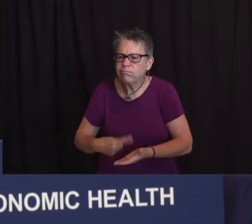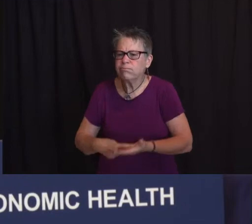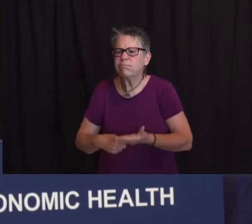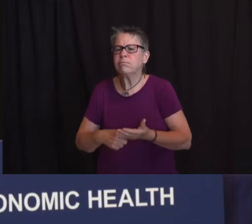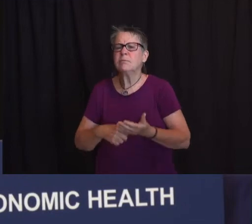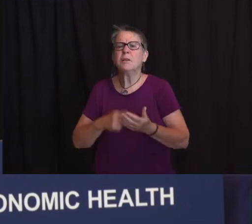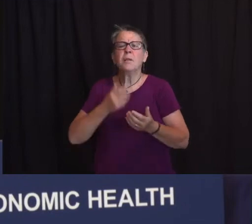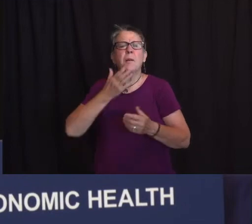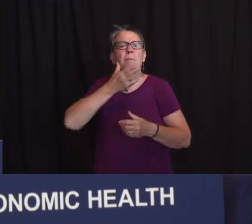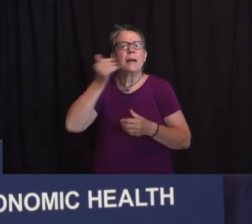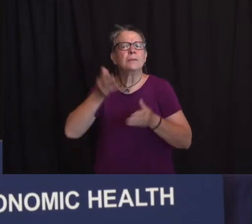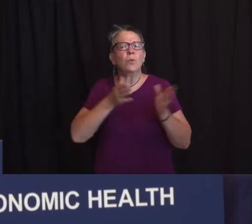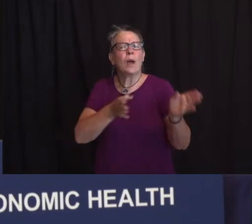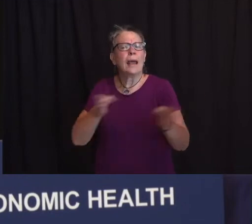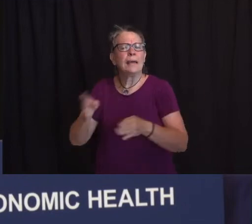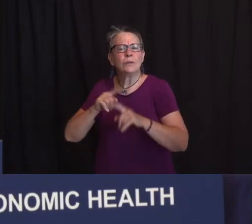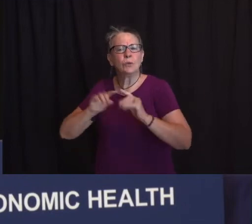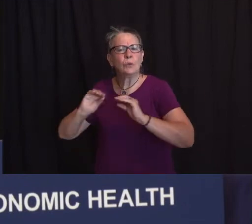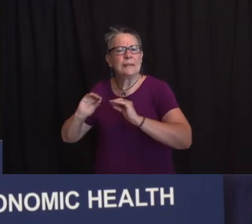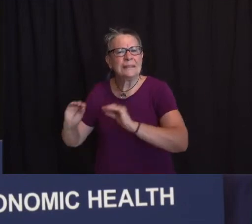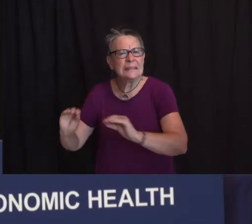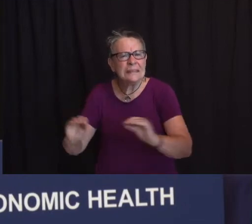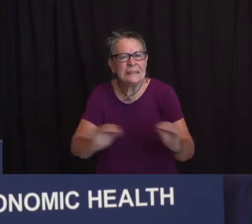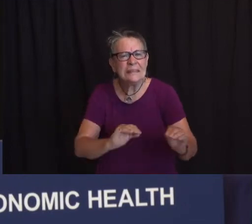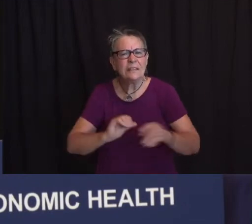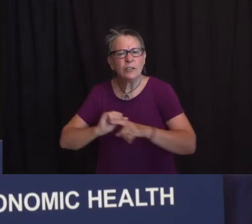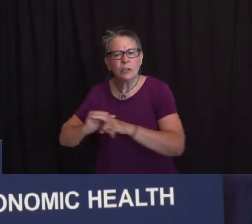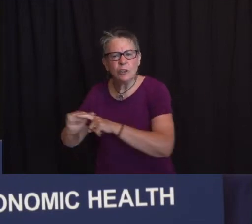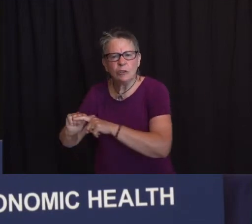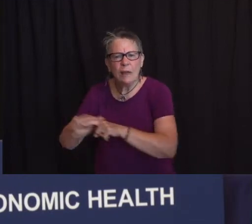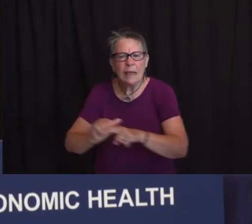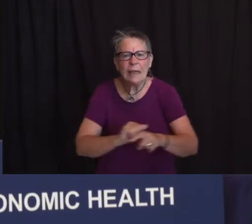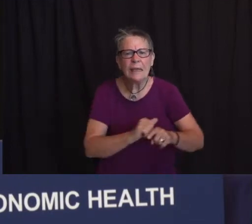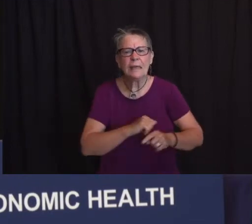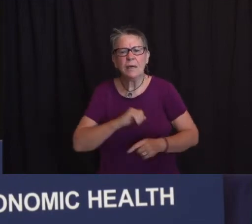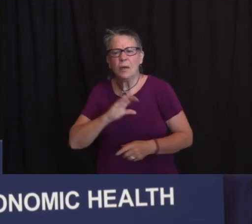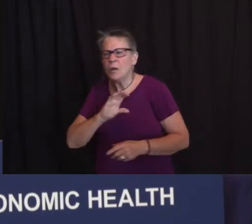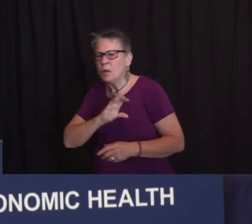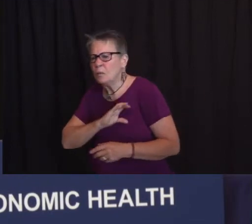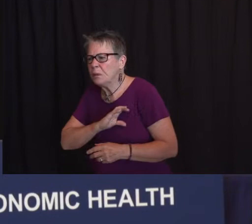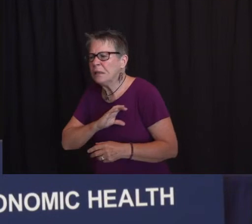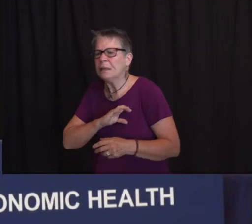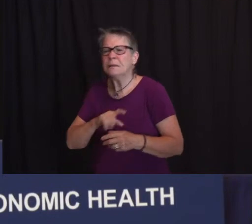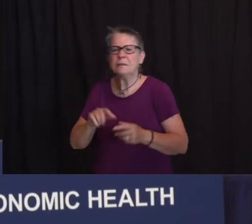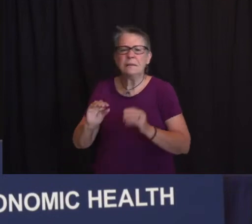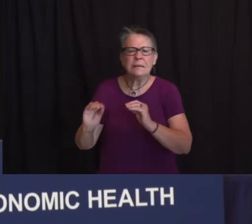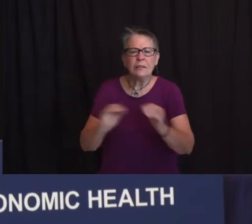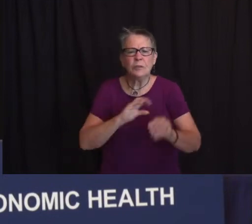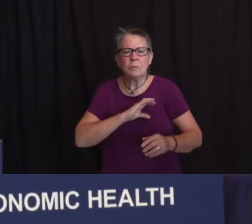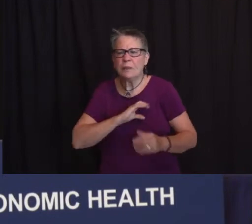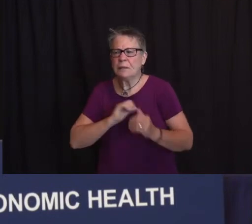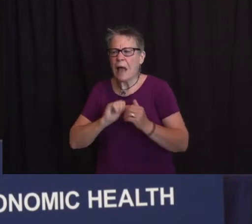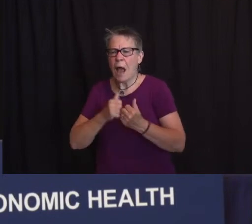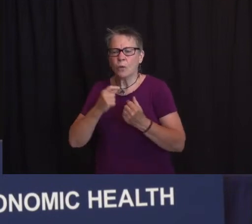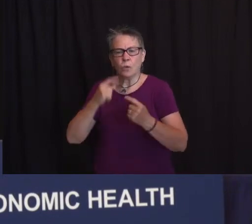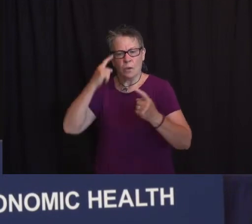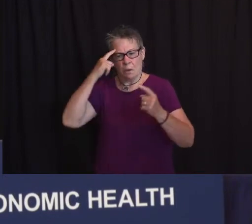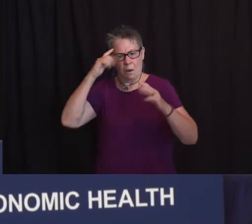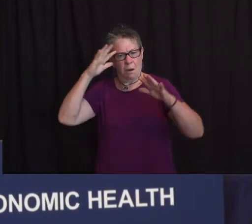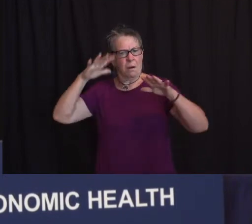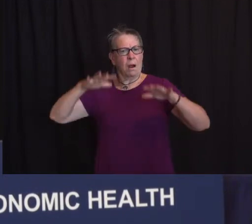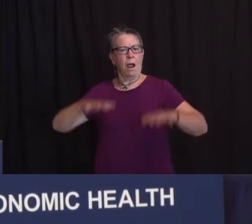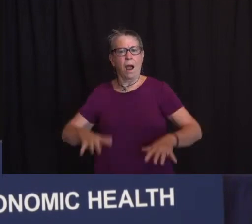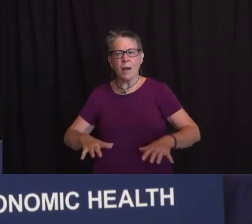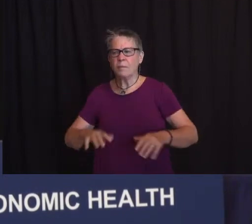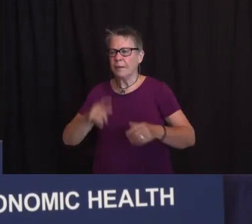handling of mentally ill persons. And it's just a phenomenal group of men and women with a tremendous amount of experience, but